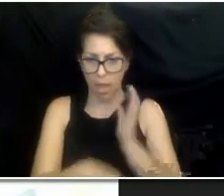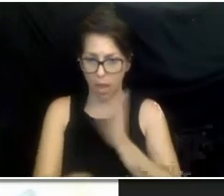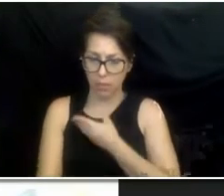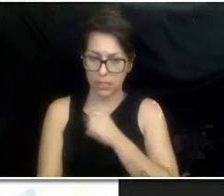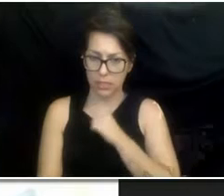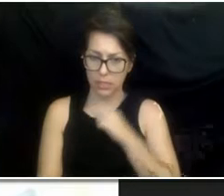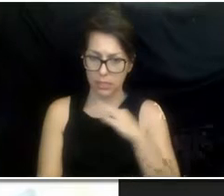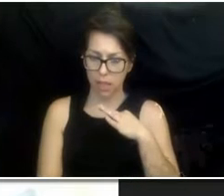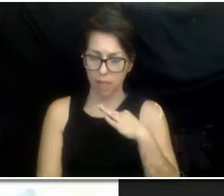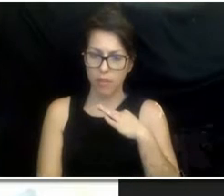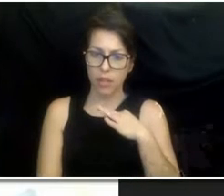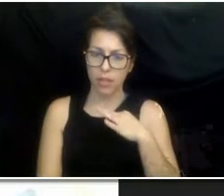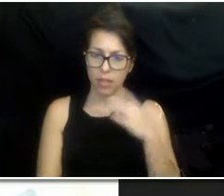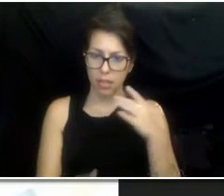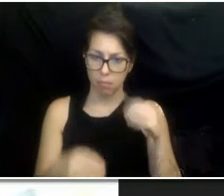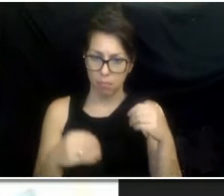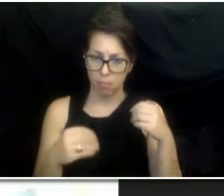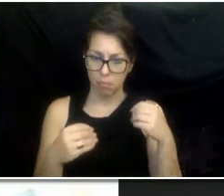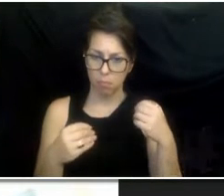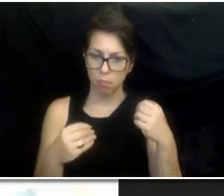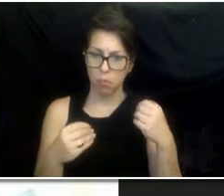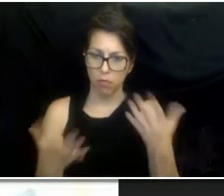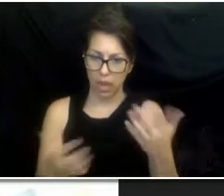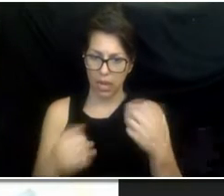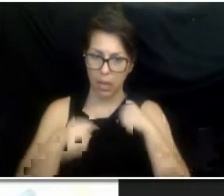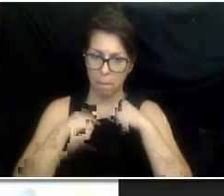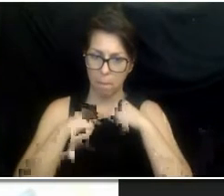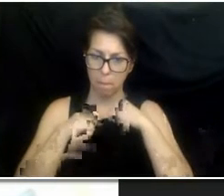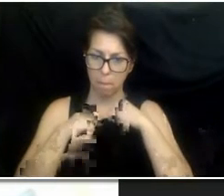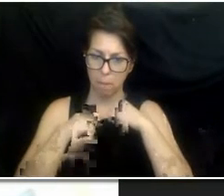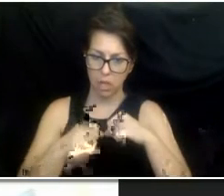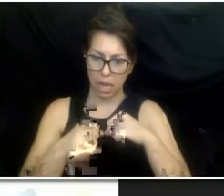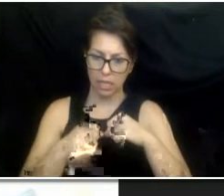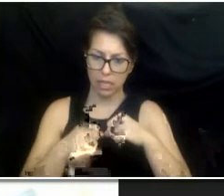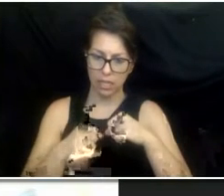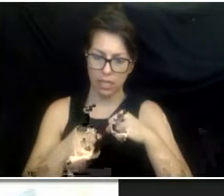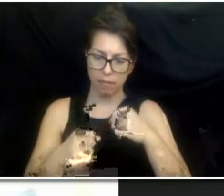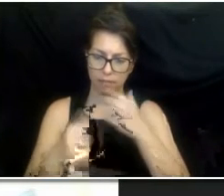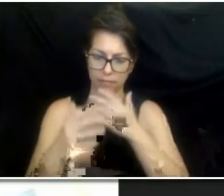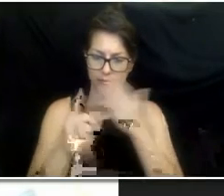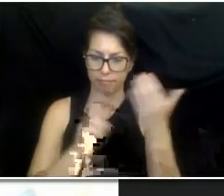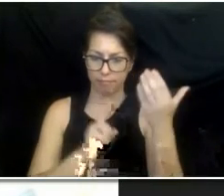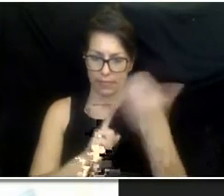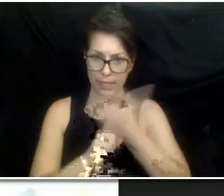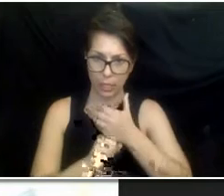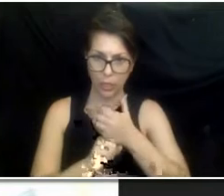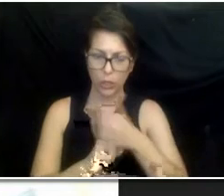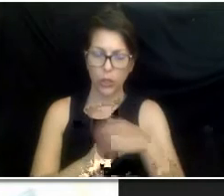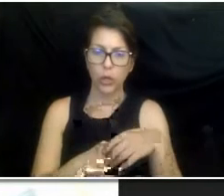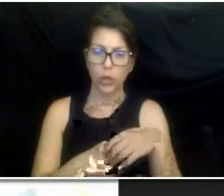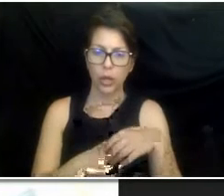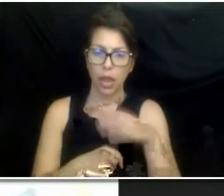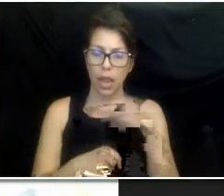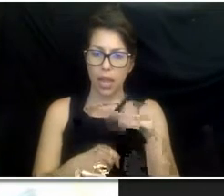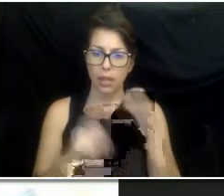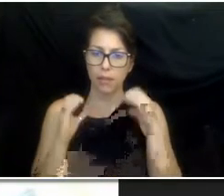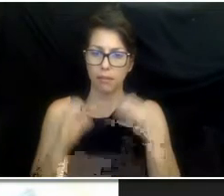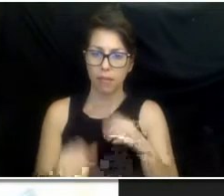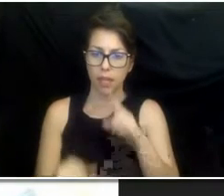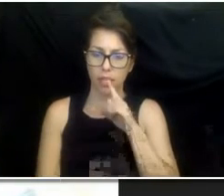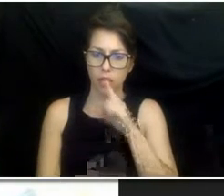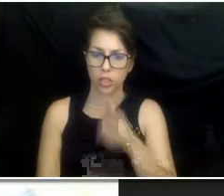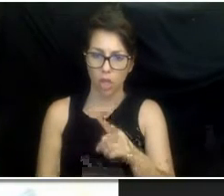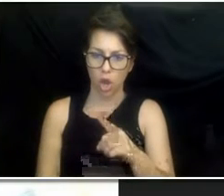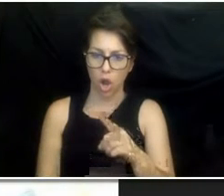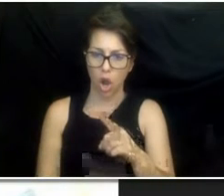this um difficult time many are undocumented and work hourly um at local strong living paycheck to